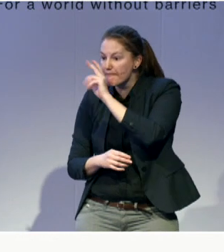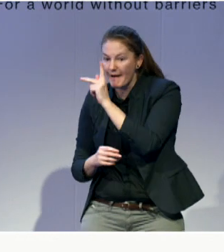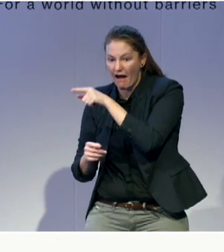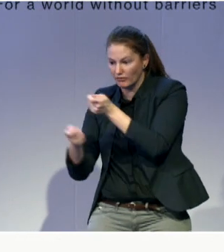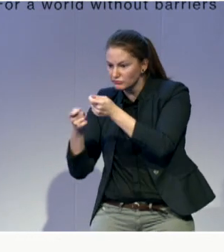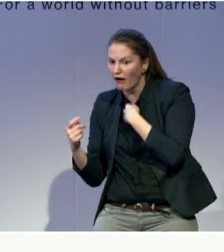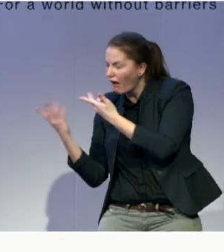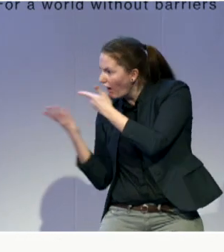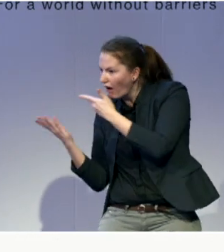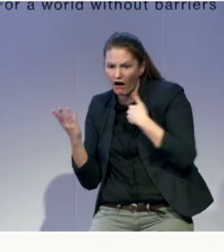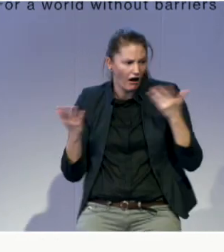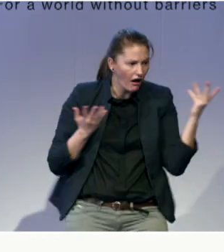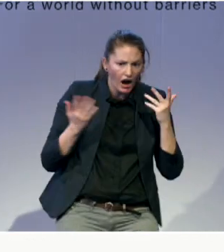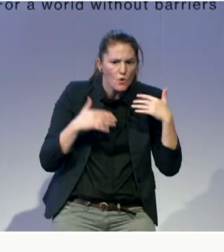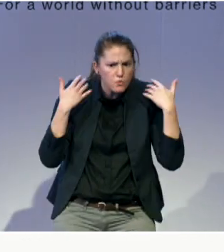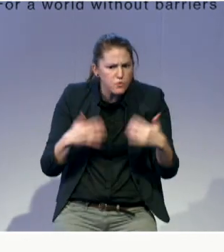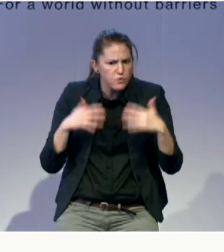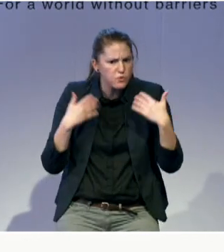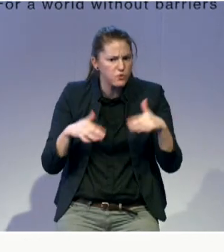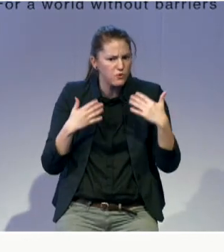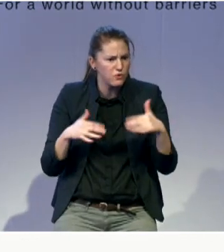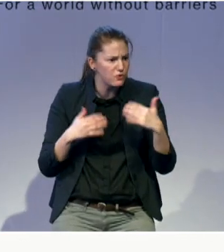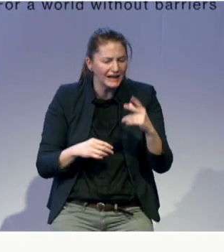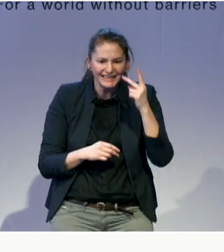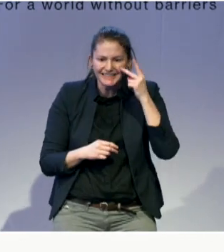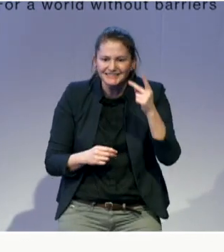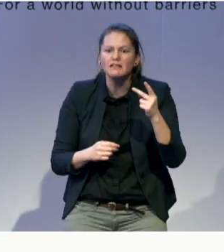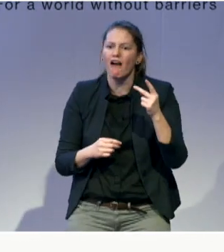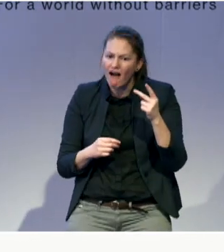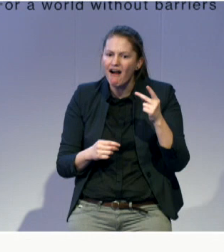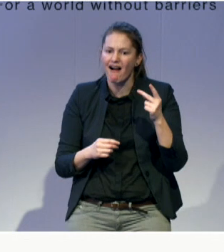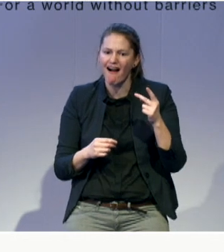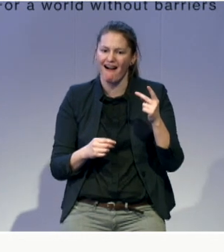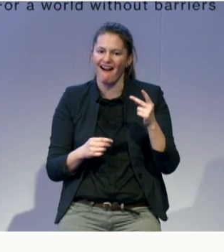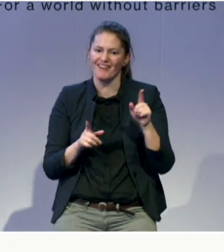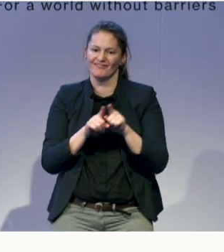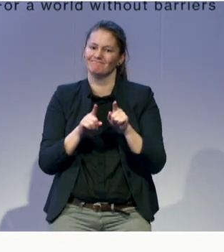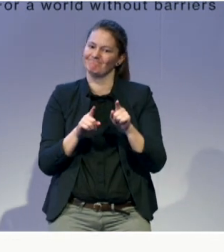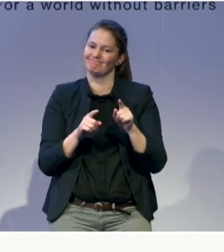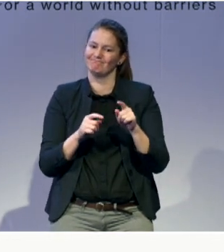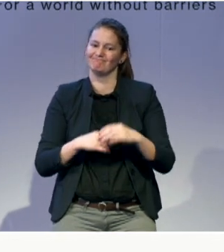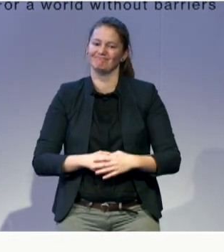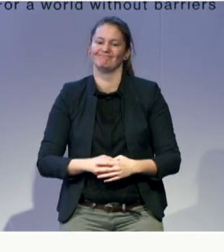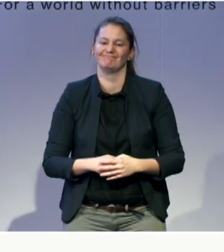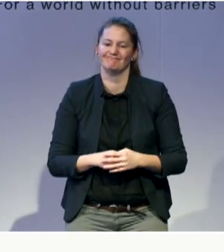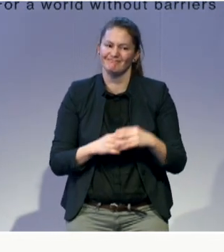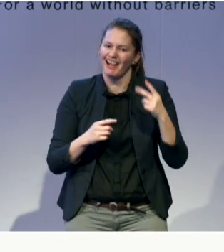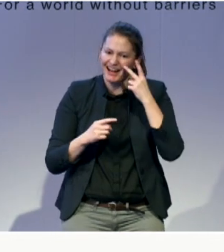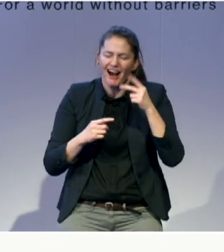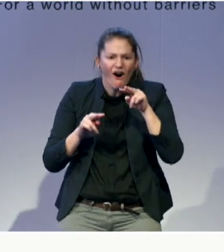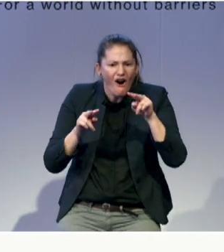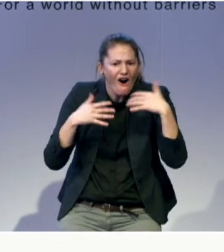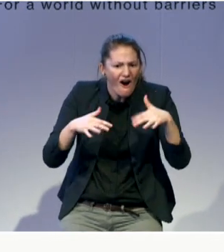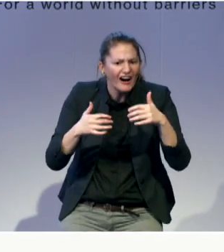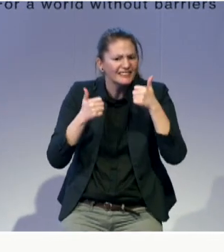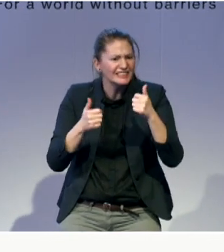I'm getting a little bit long in the tooth and a little bit long-winded. But I must tell you, folks,